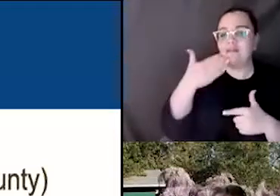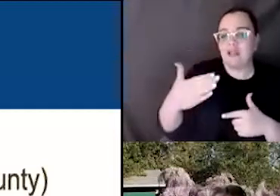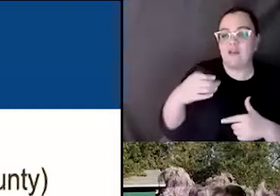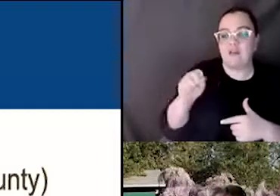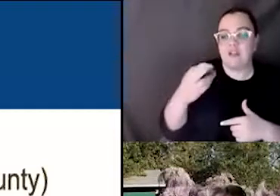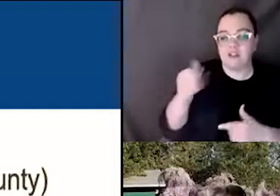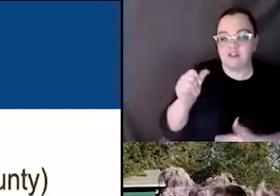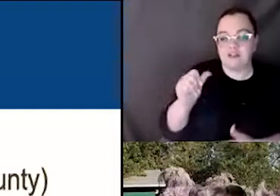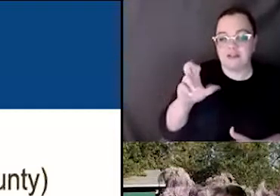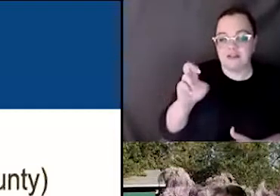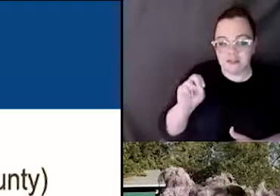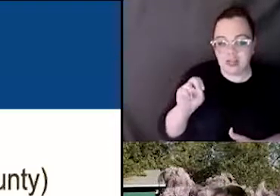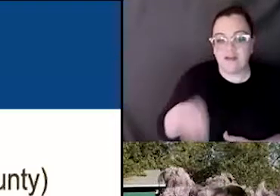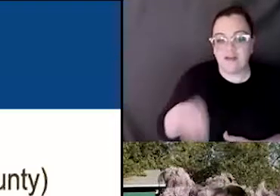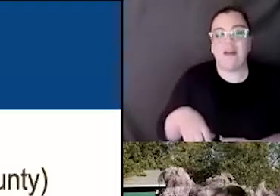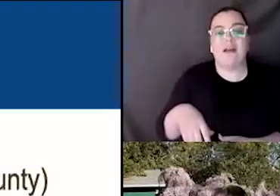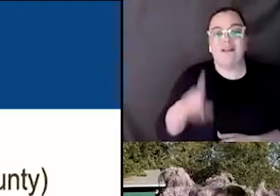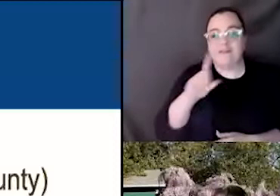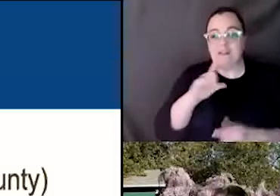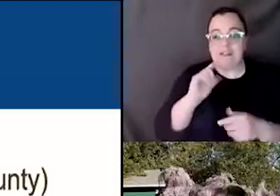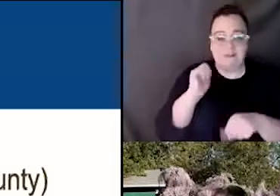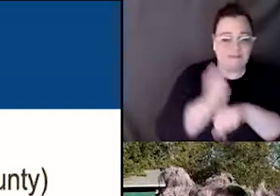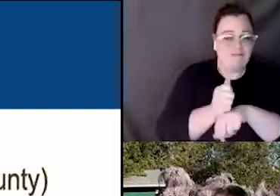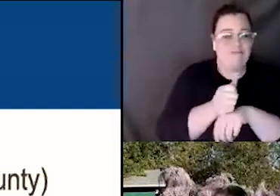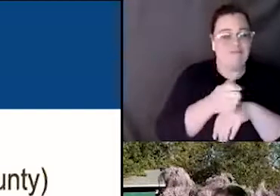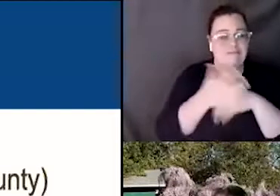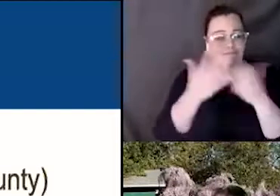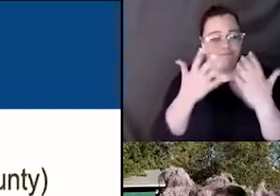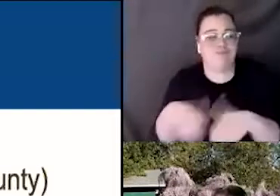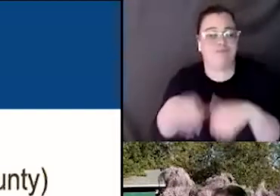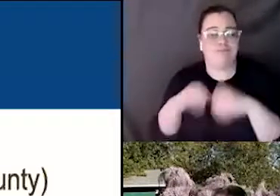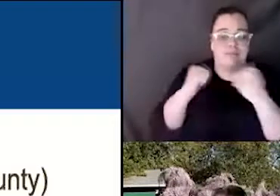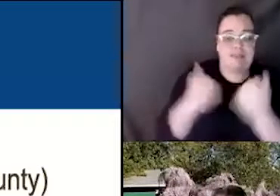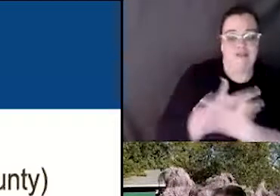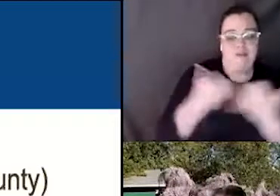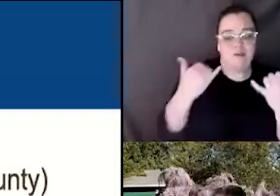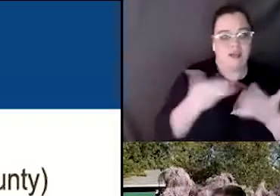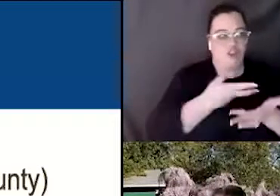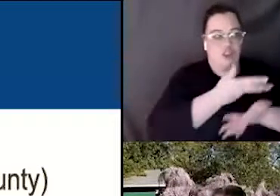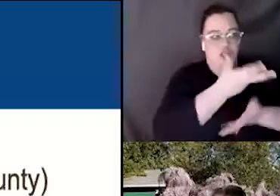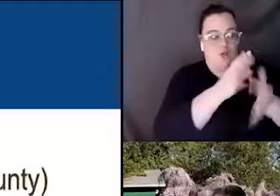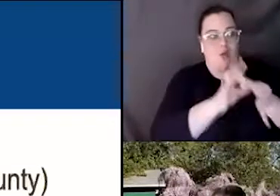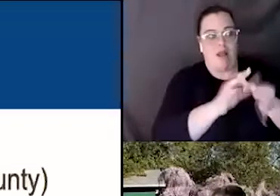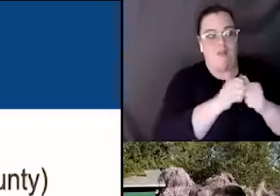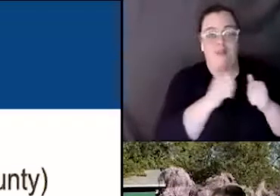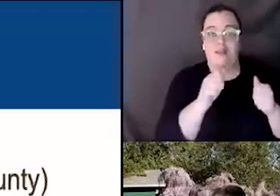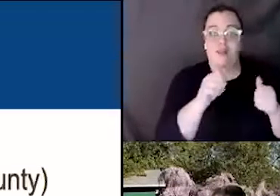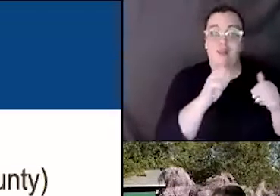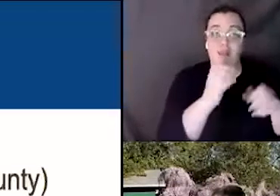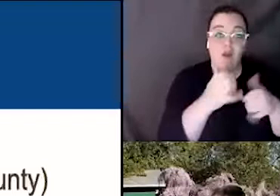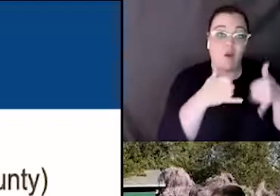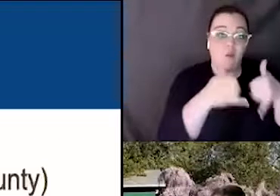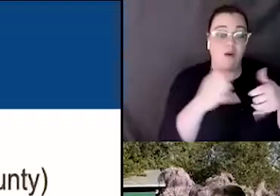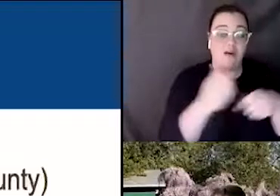pulled all of it together to have this workshop today, working with the mini awardees and everybody who presented. And we'll just look to, is